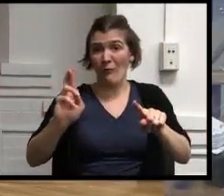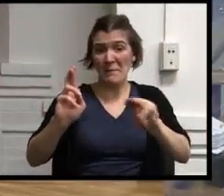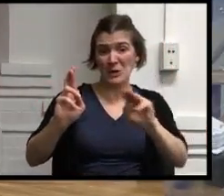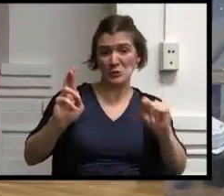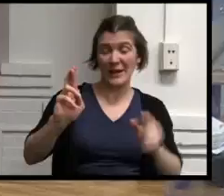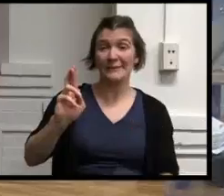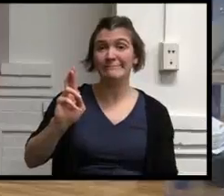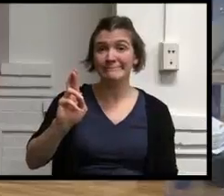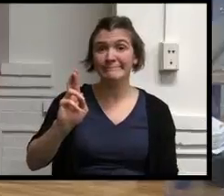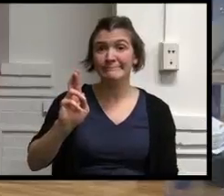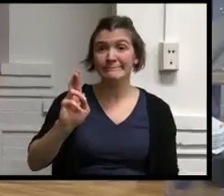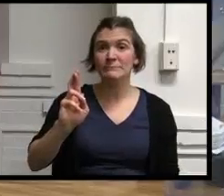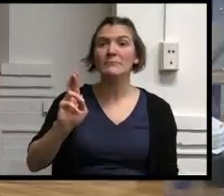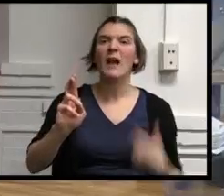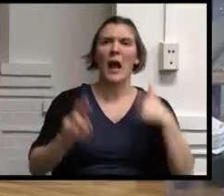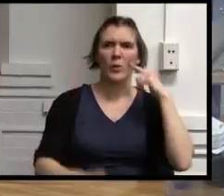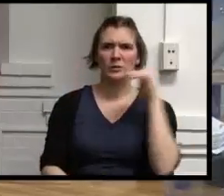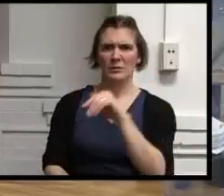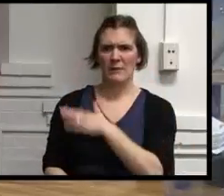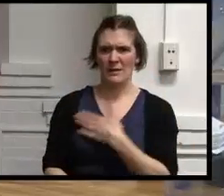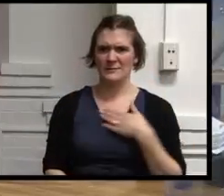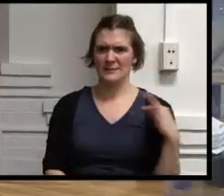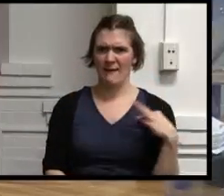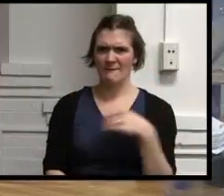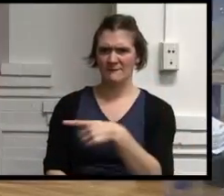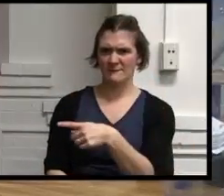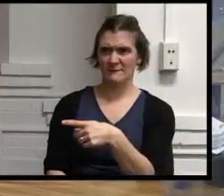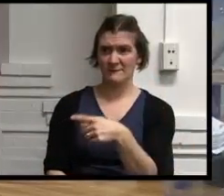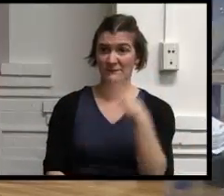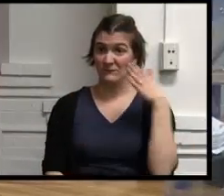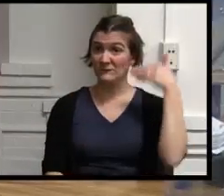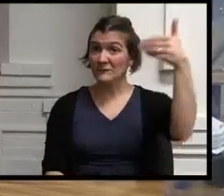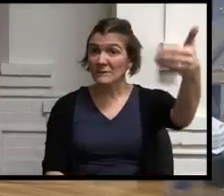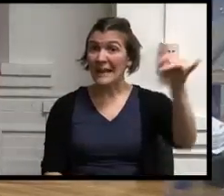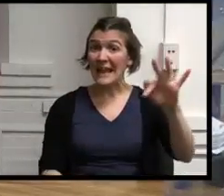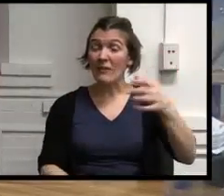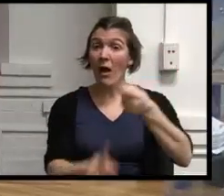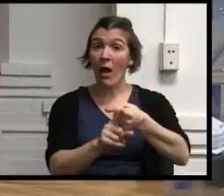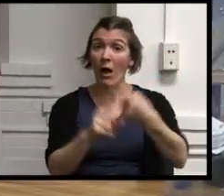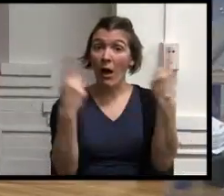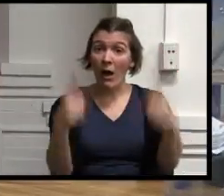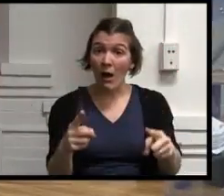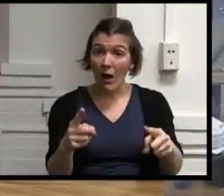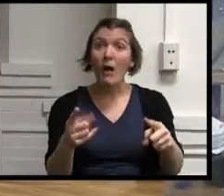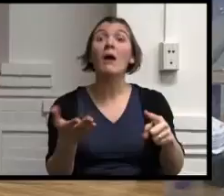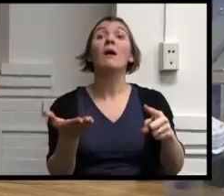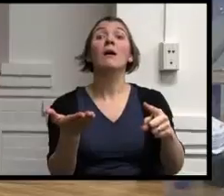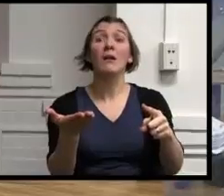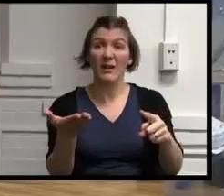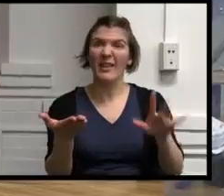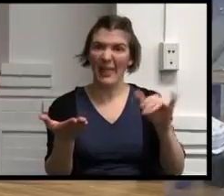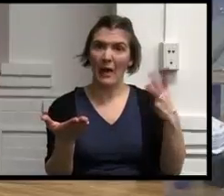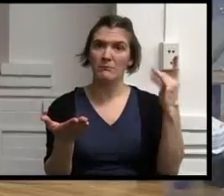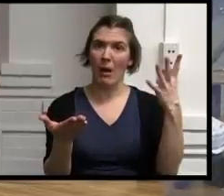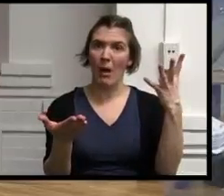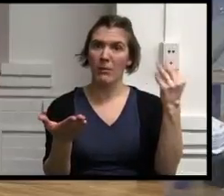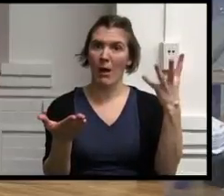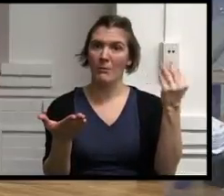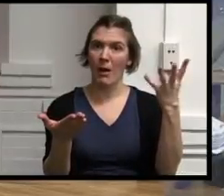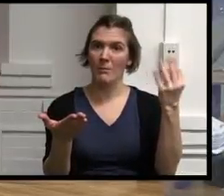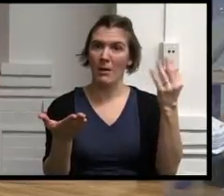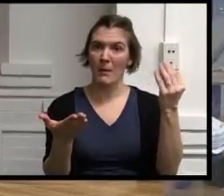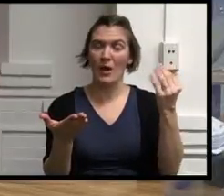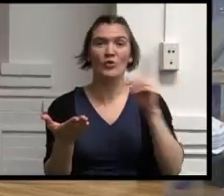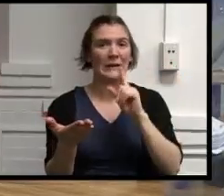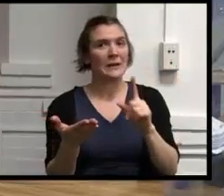week. I'll talk with staff about whether in future occasions when this happens, because those poles are in